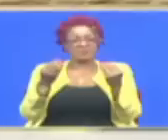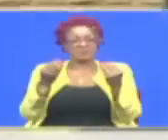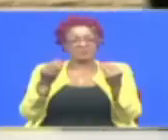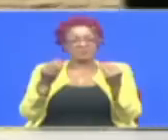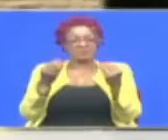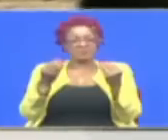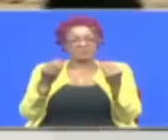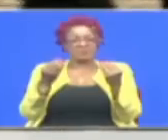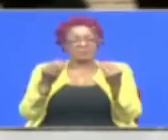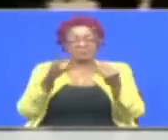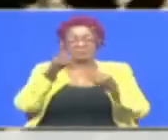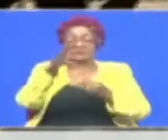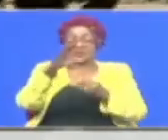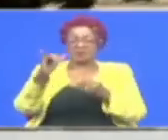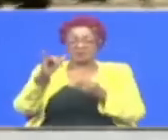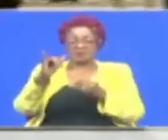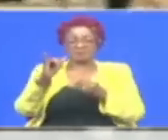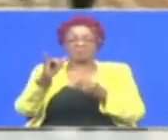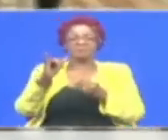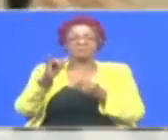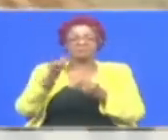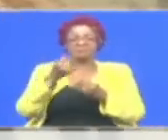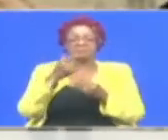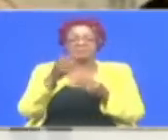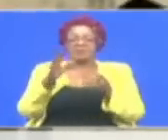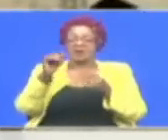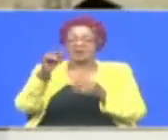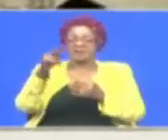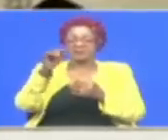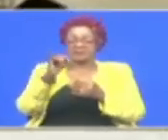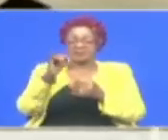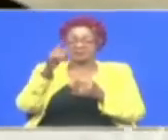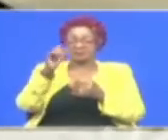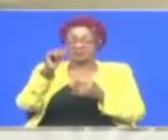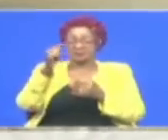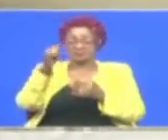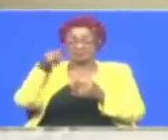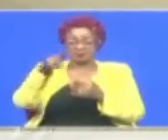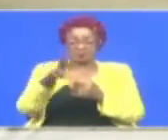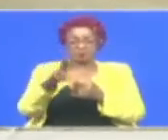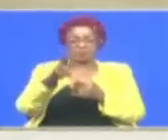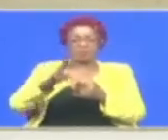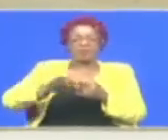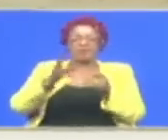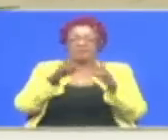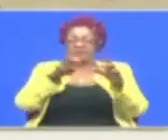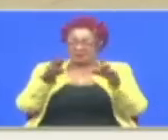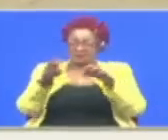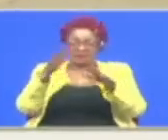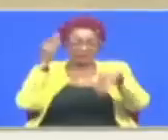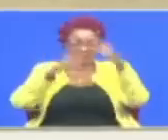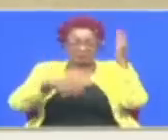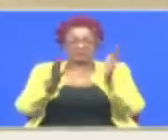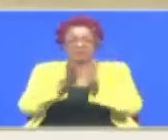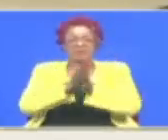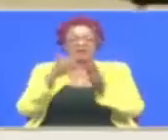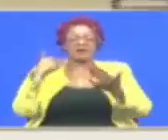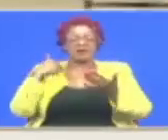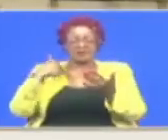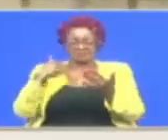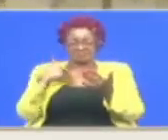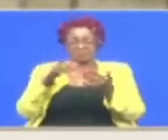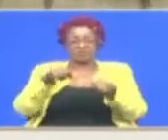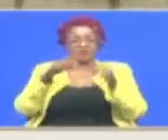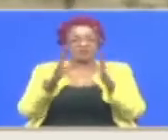Detectives from the DCI Serious Crimes Unit, Anti-Terror Prevention Unit, forensic experts and crime scene processing